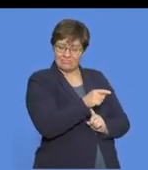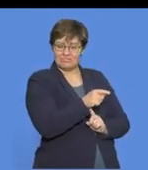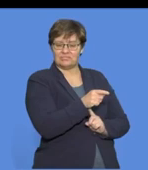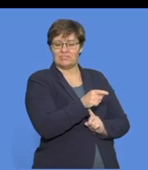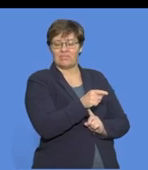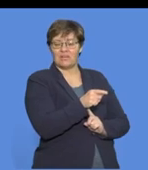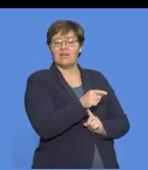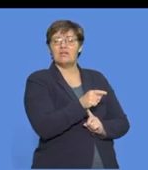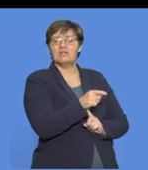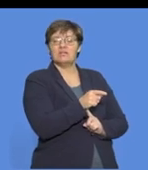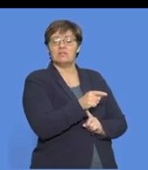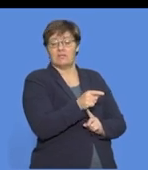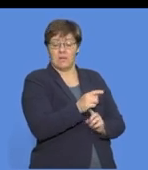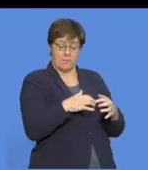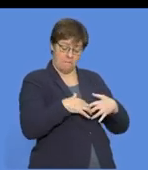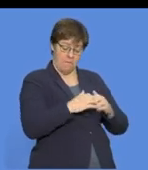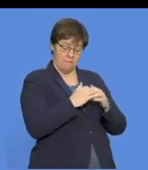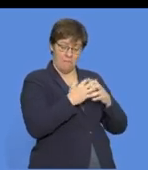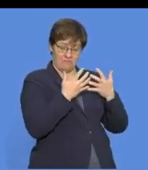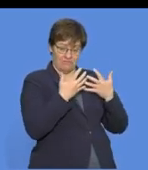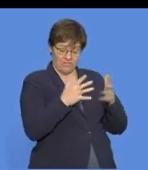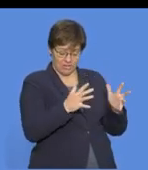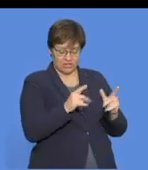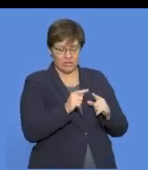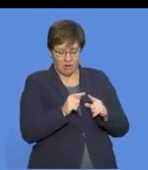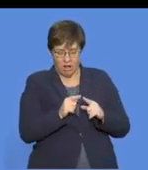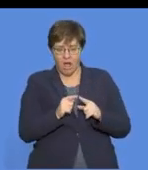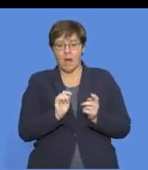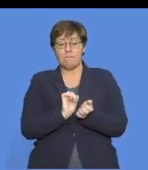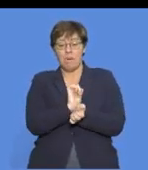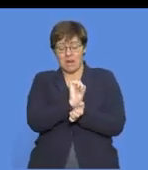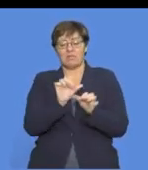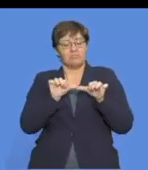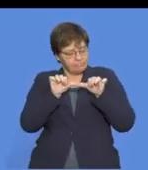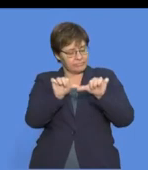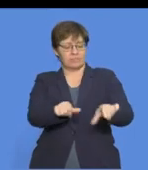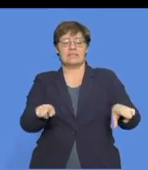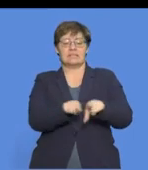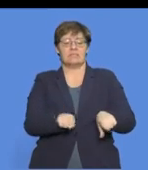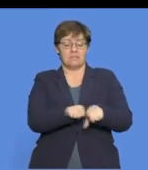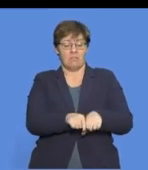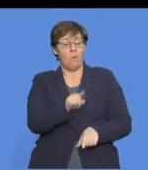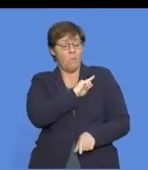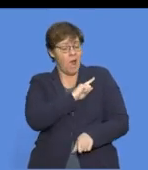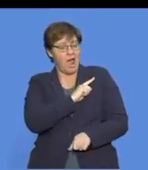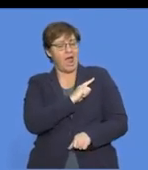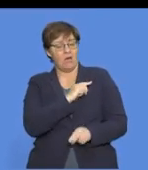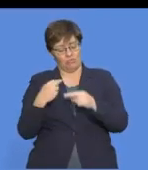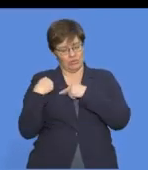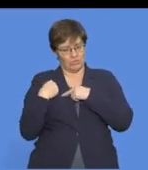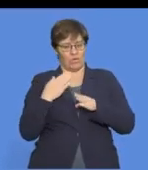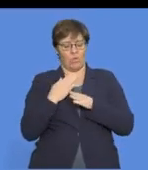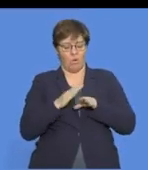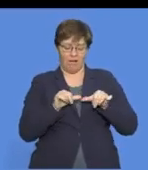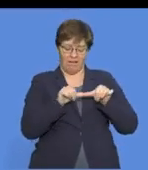that stay, once they've been formed, they stay the same and they carry out a very important function in keeping